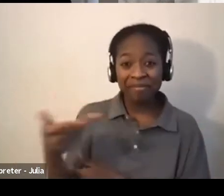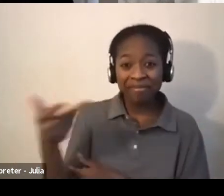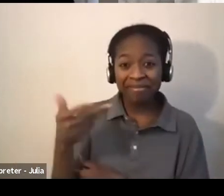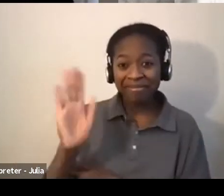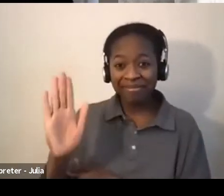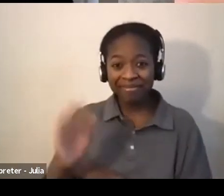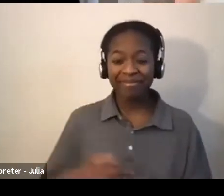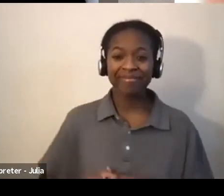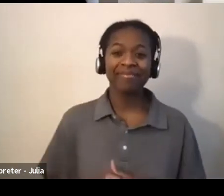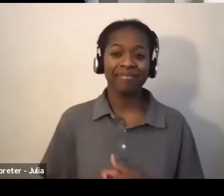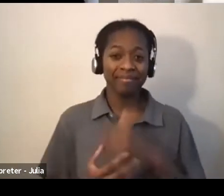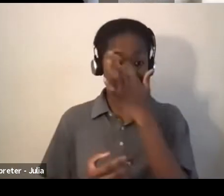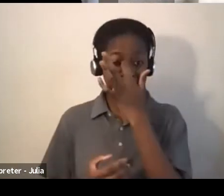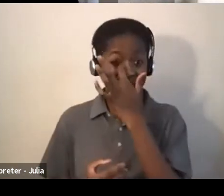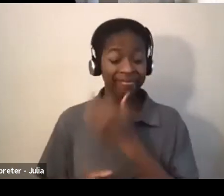and Richard.